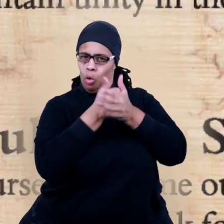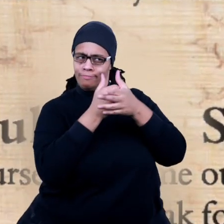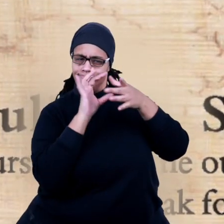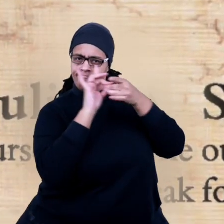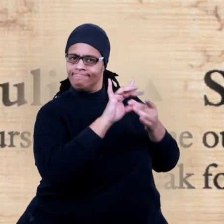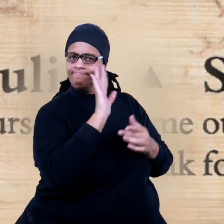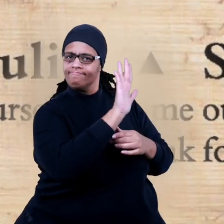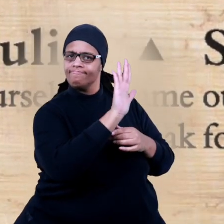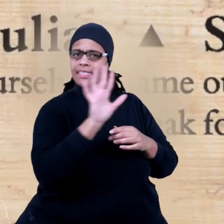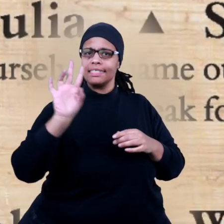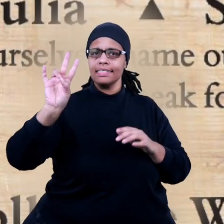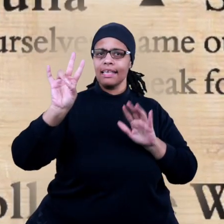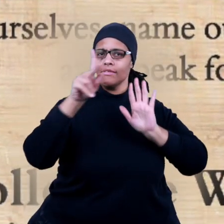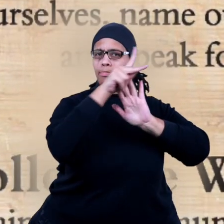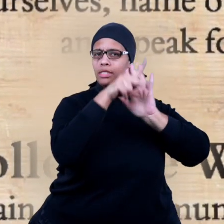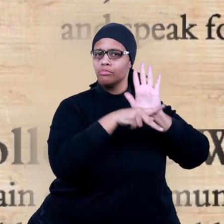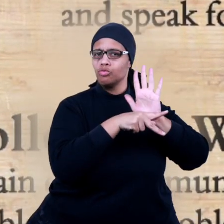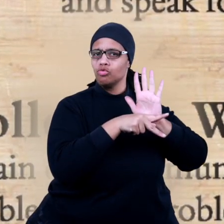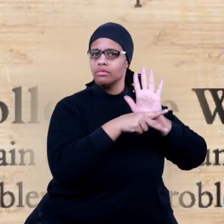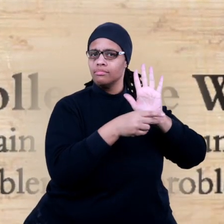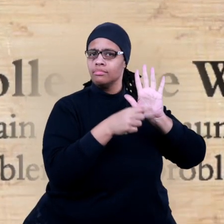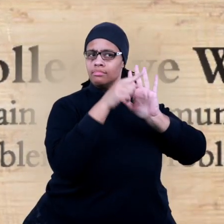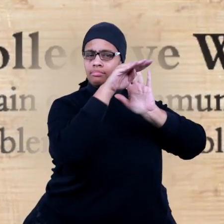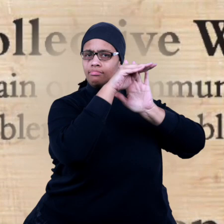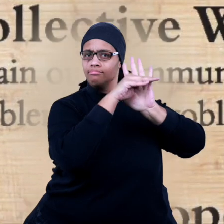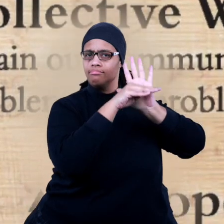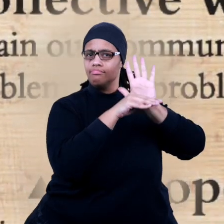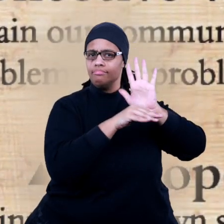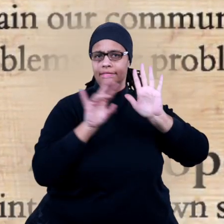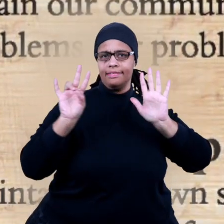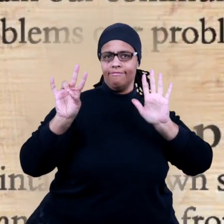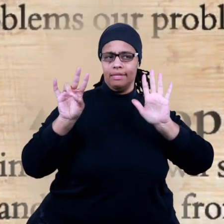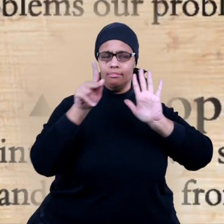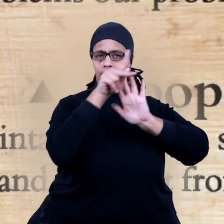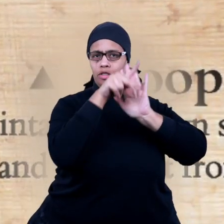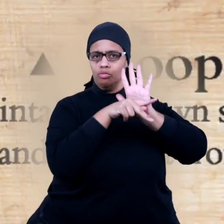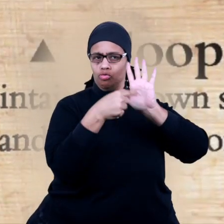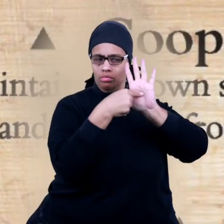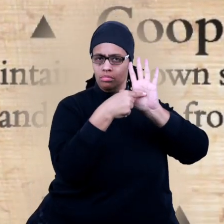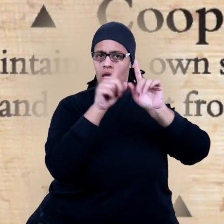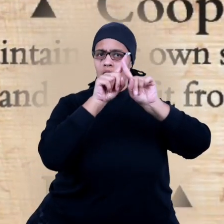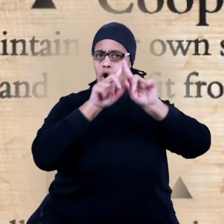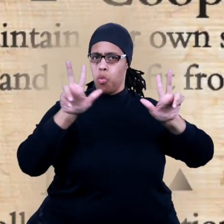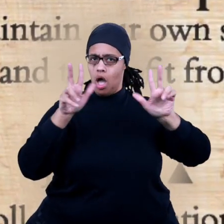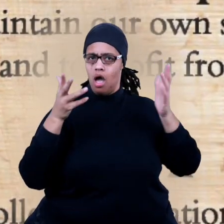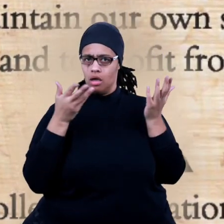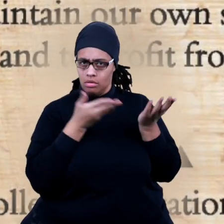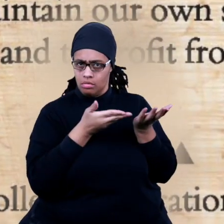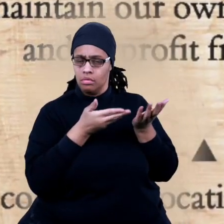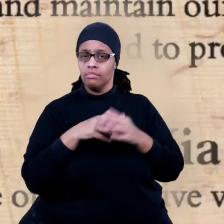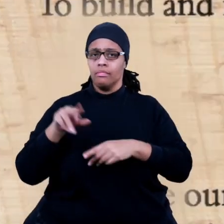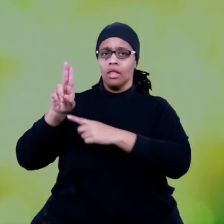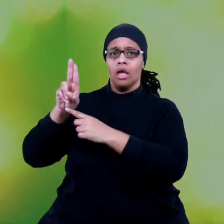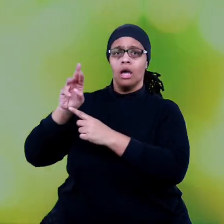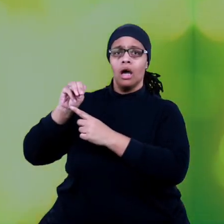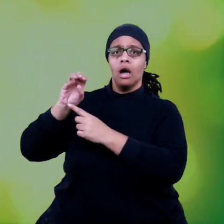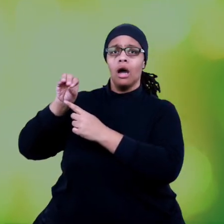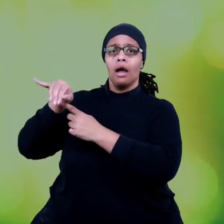closely connected to the 7 principles. Here is a list of the 7 principles of Kwanzaa.